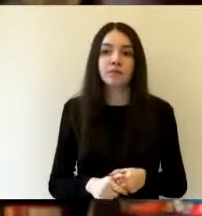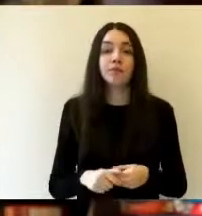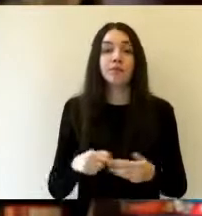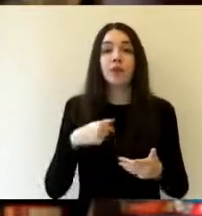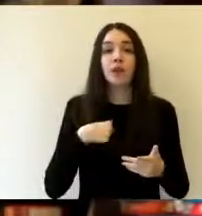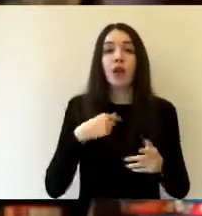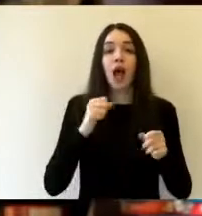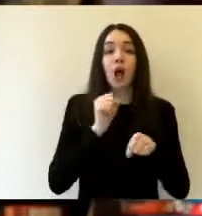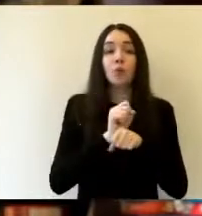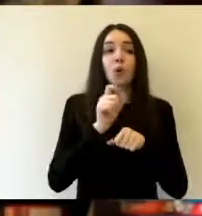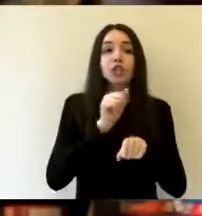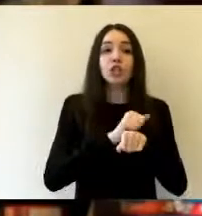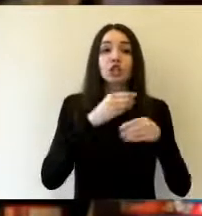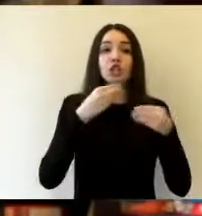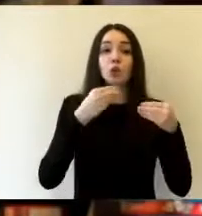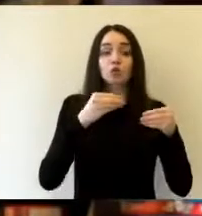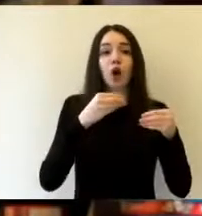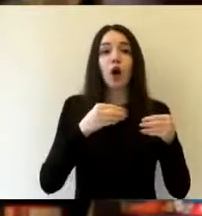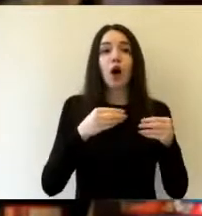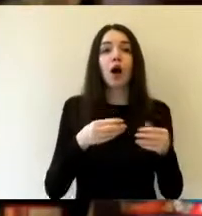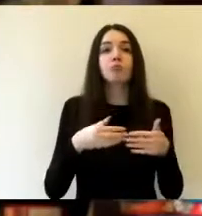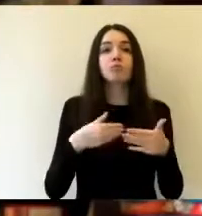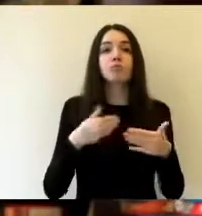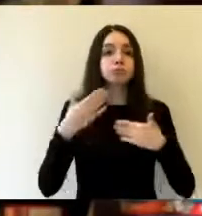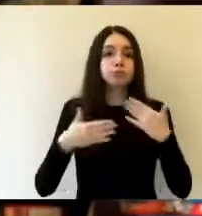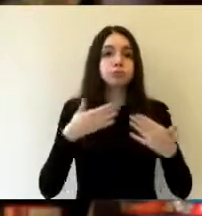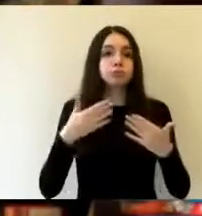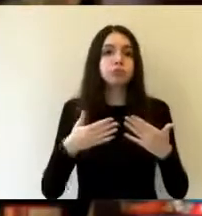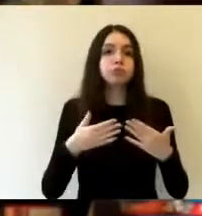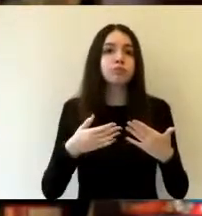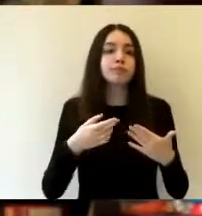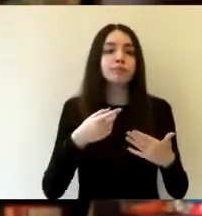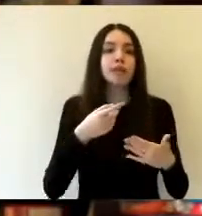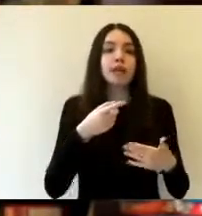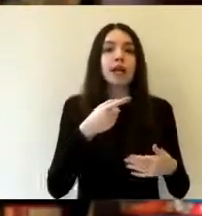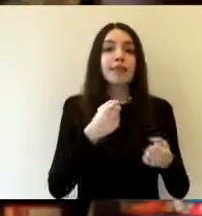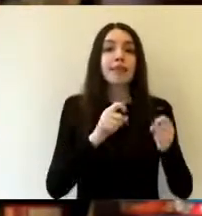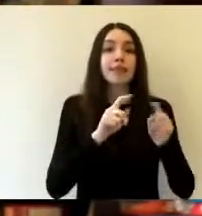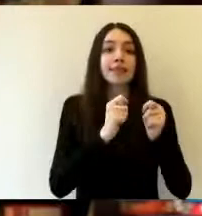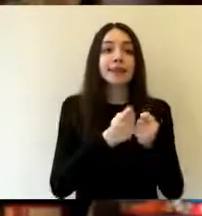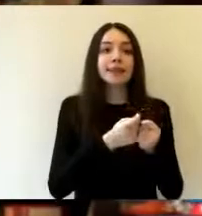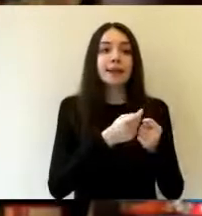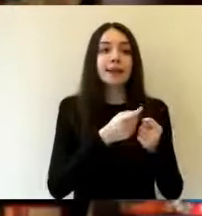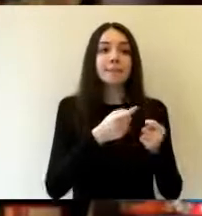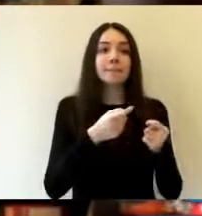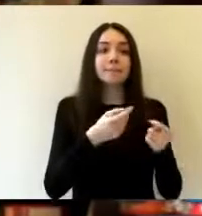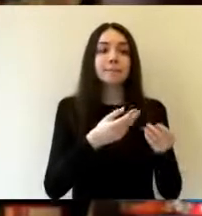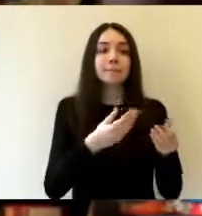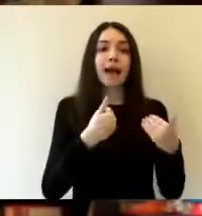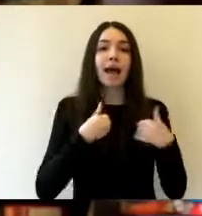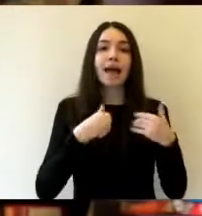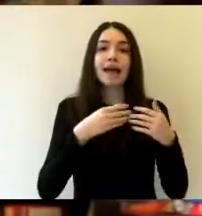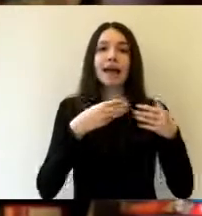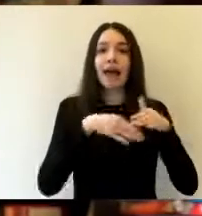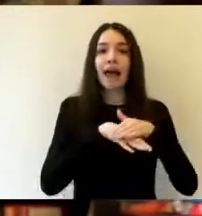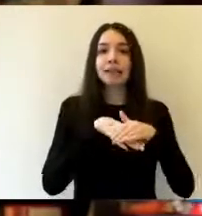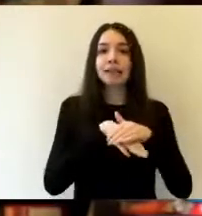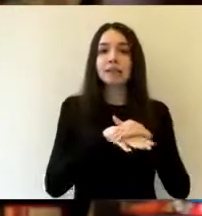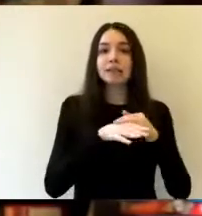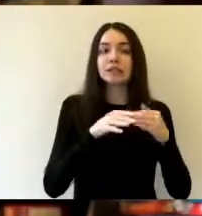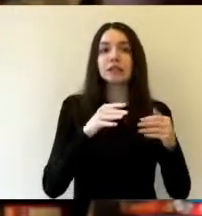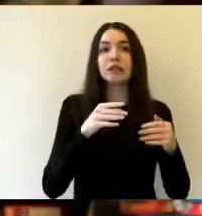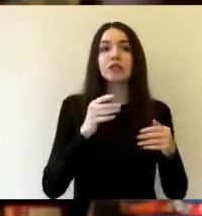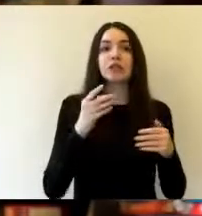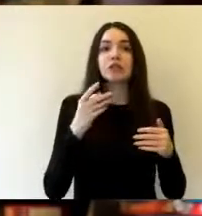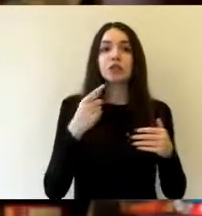quickly gained the support of the team there, and they basically let me have access to the shop. So I would go there, and I was there at work by 7:30 in the